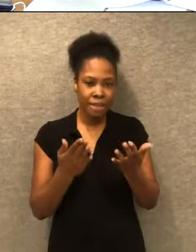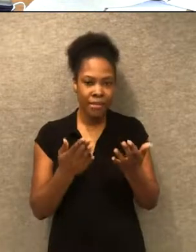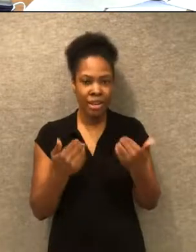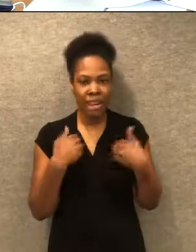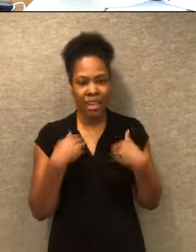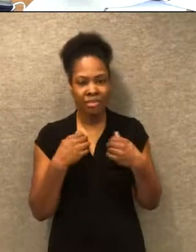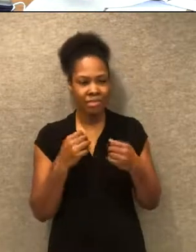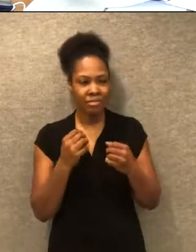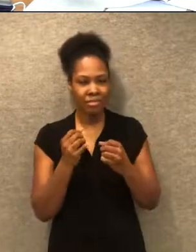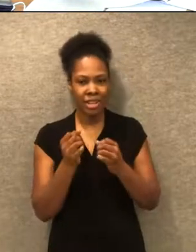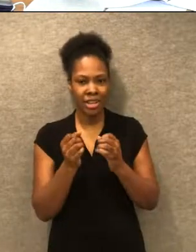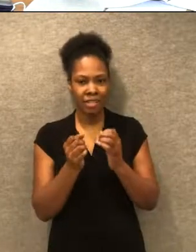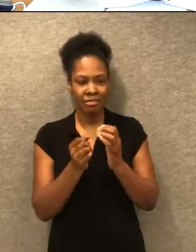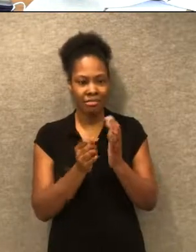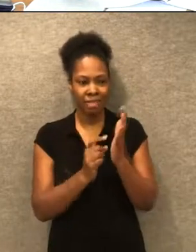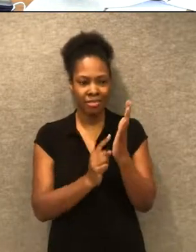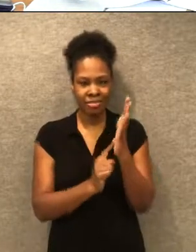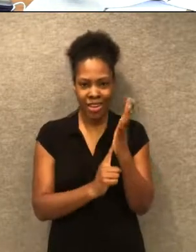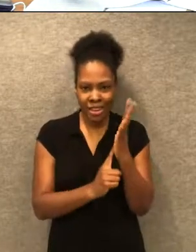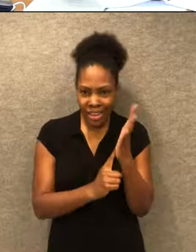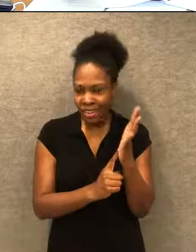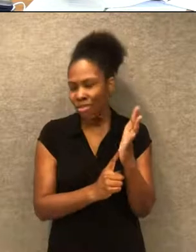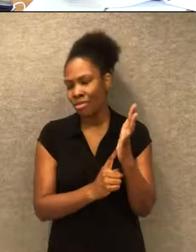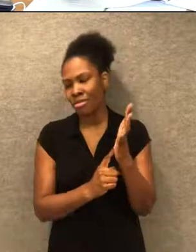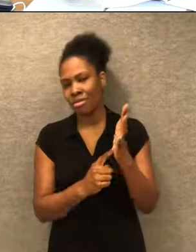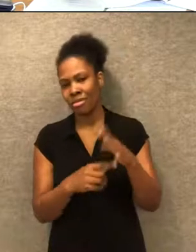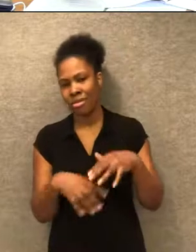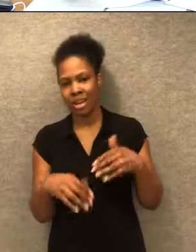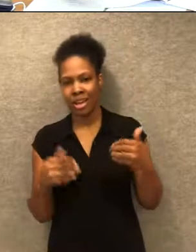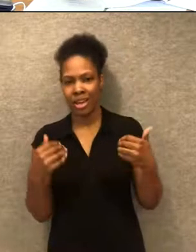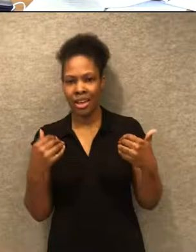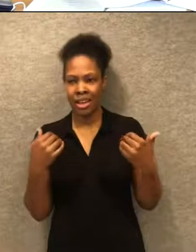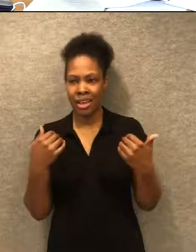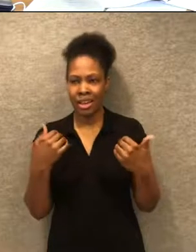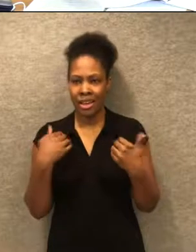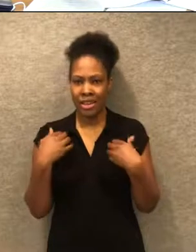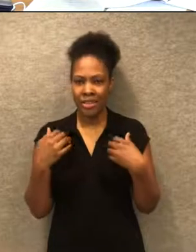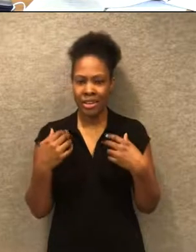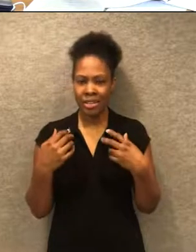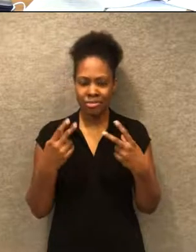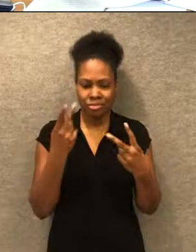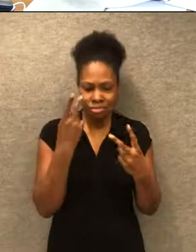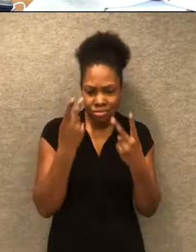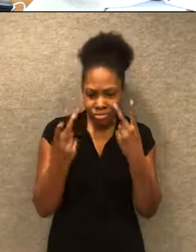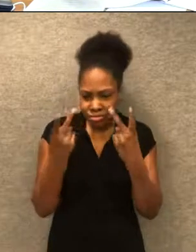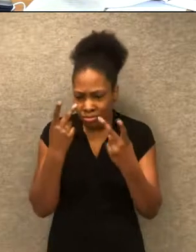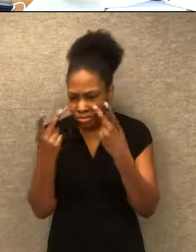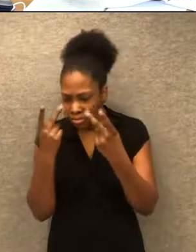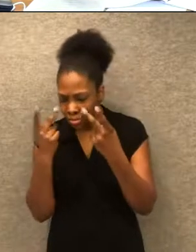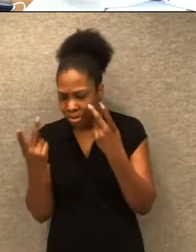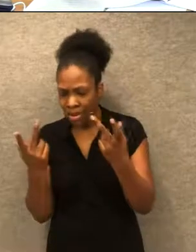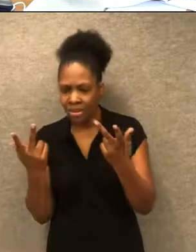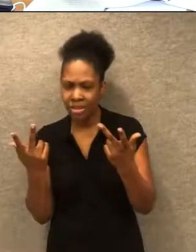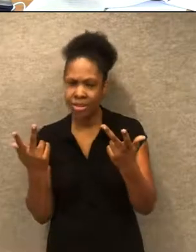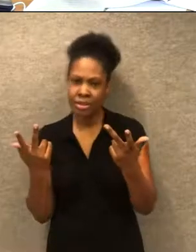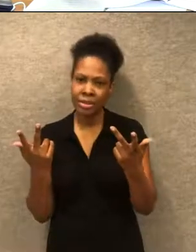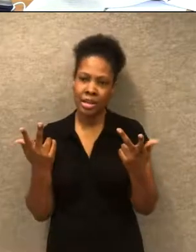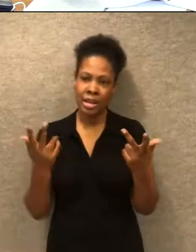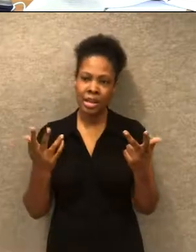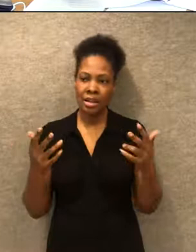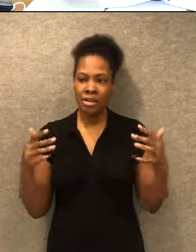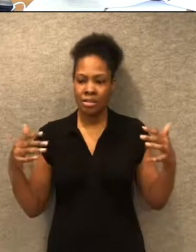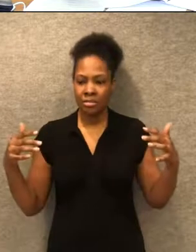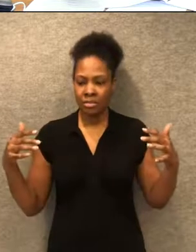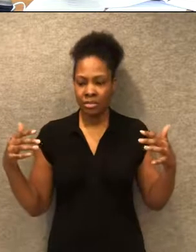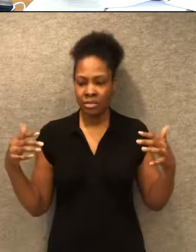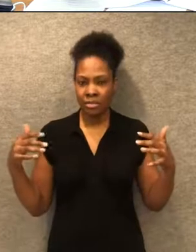virtual ceremony. And I think what you're talking about really leads to a bigger issue, that for many of us, this time